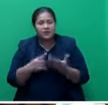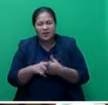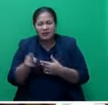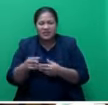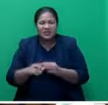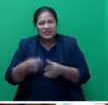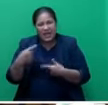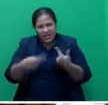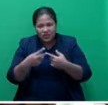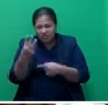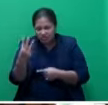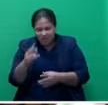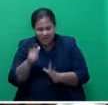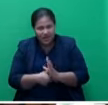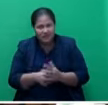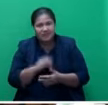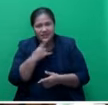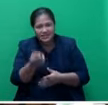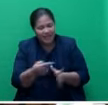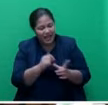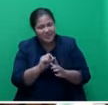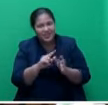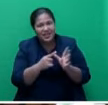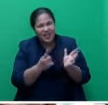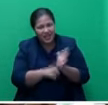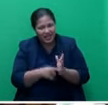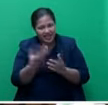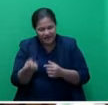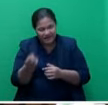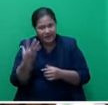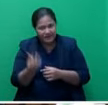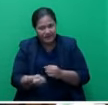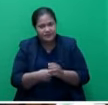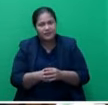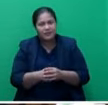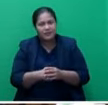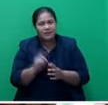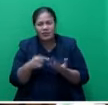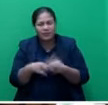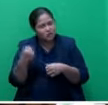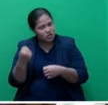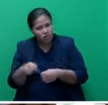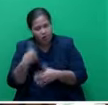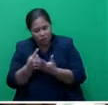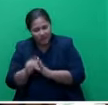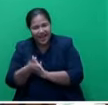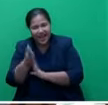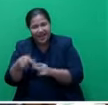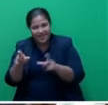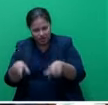there. Oh, the appeal court is there. No. Jurisprudence are also developed by the lower courts, other than the Court of Appeal and the Supreme